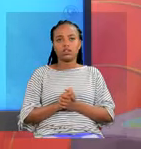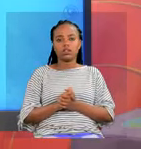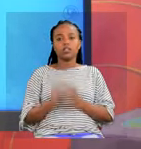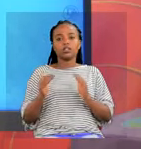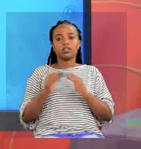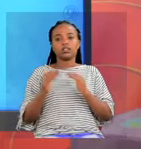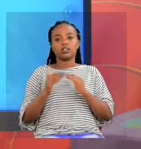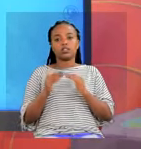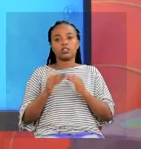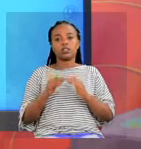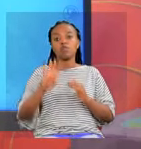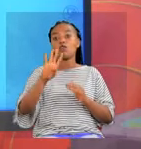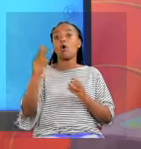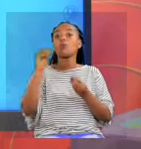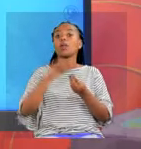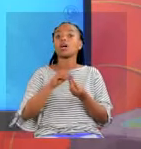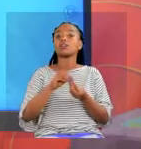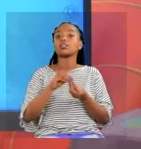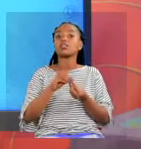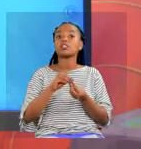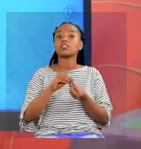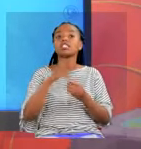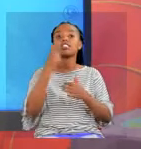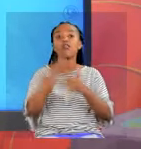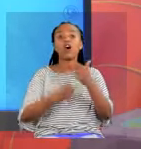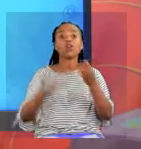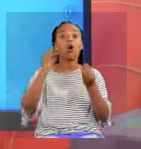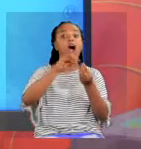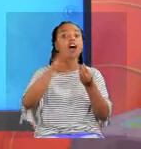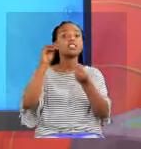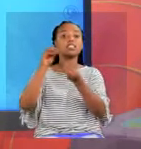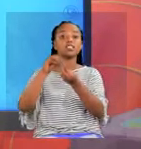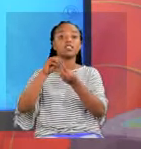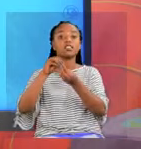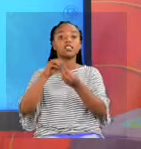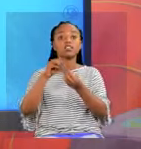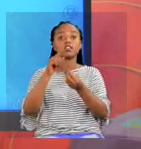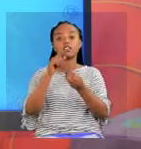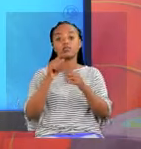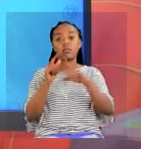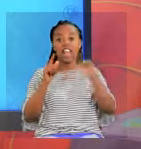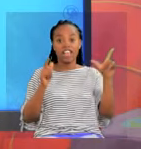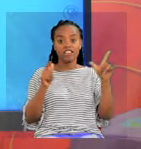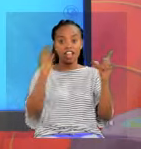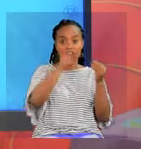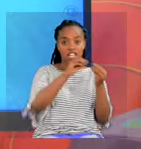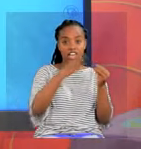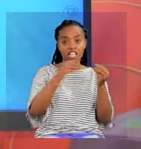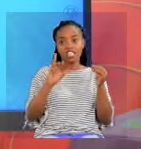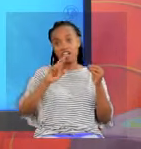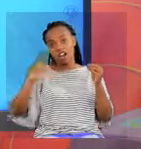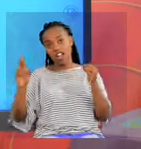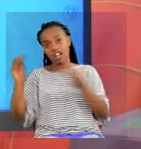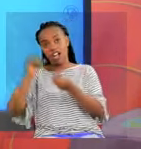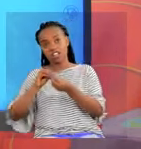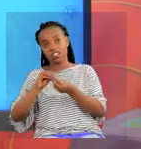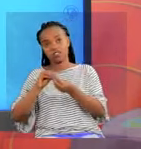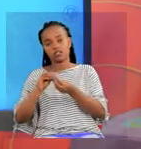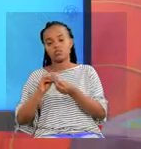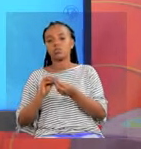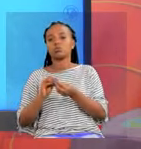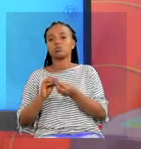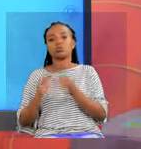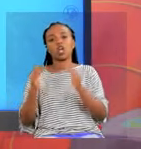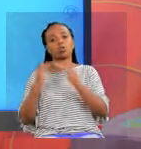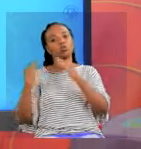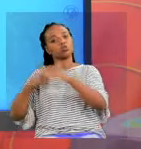is equal to 4 plus the value added on the left side. These two values must be added to